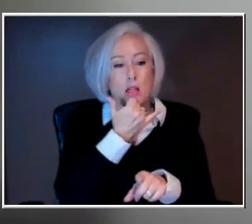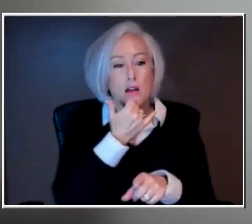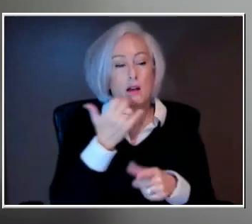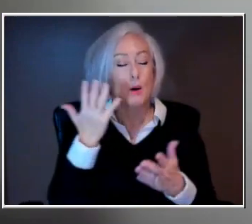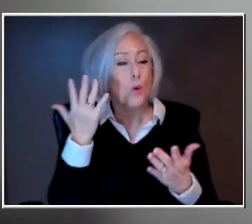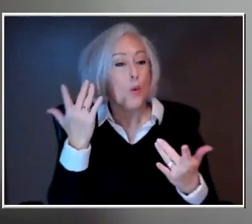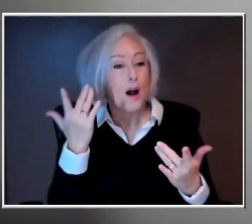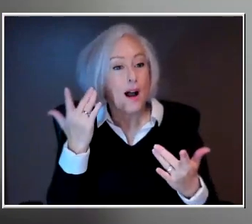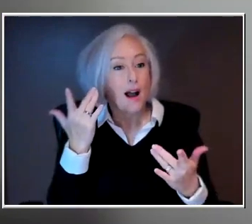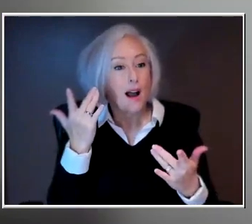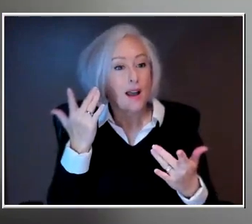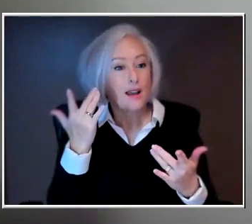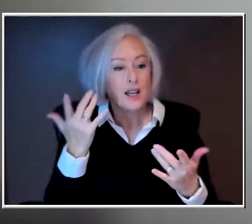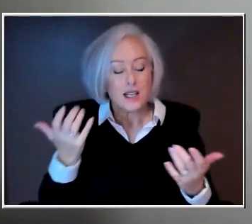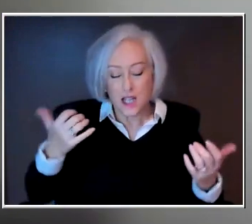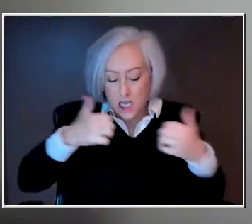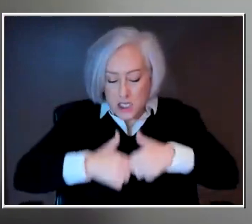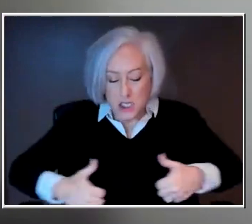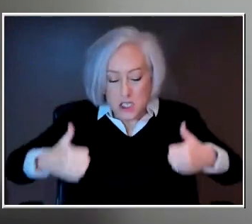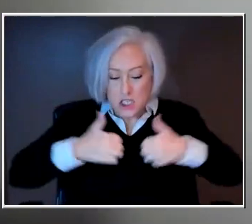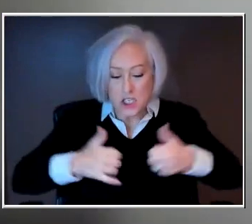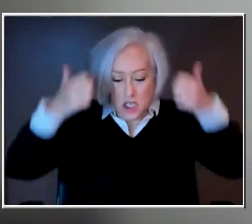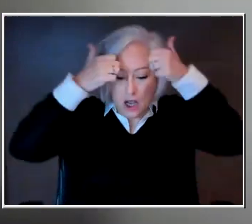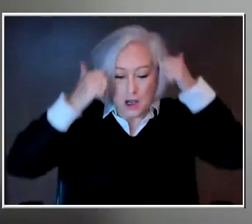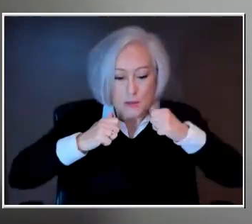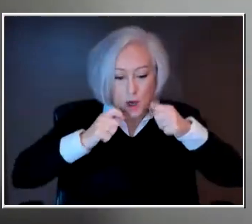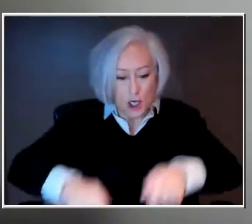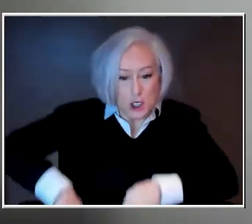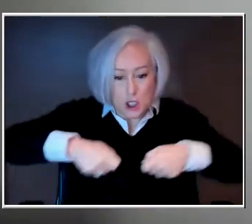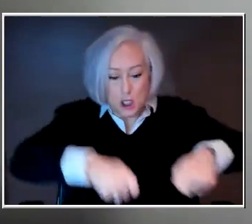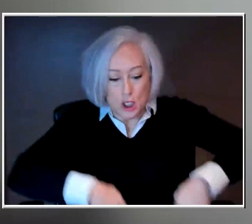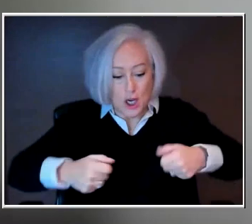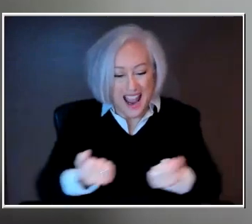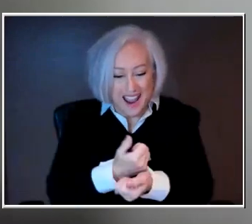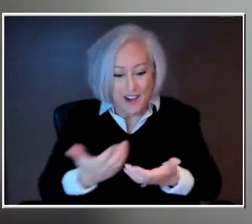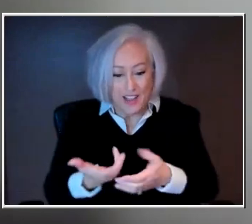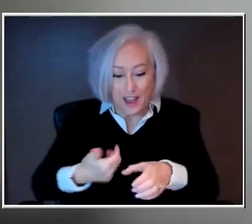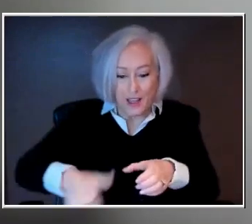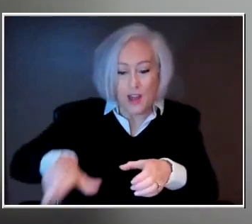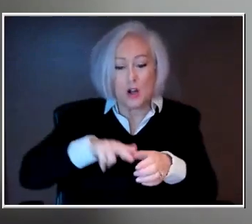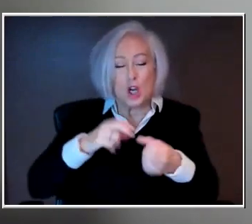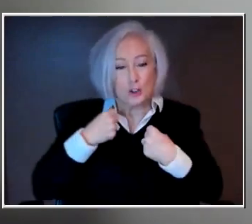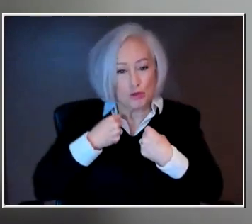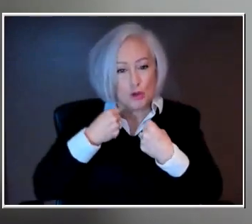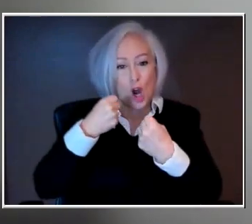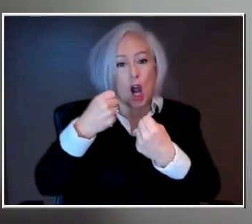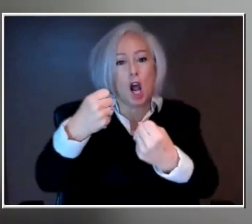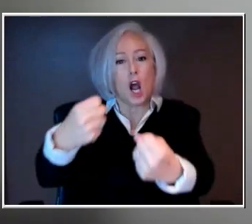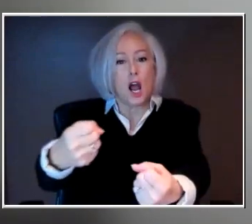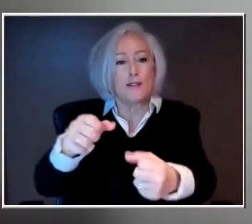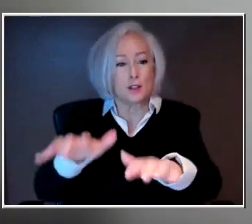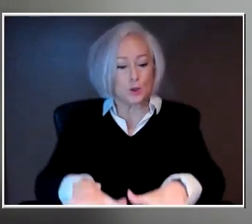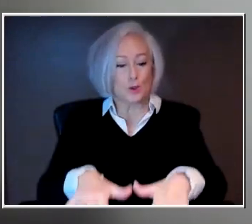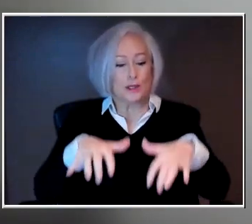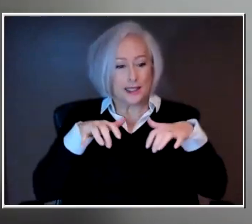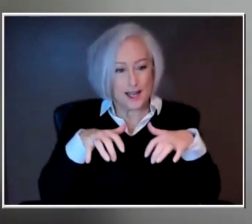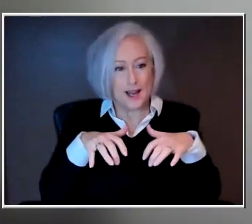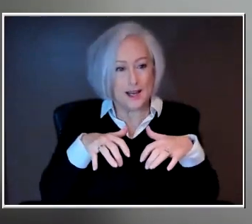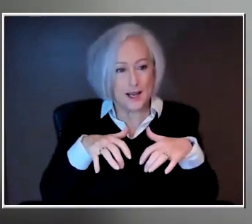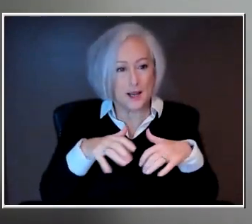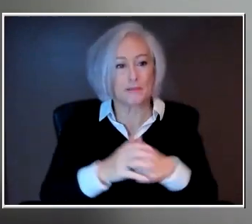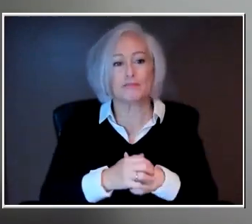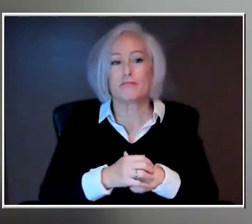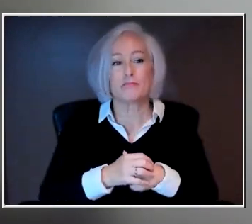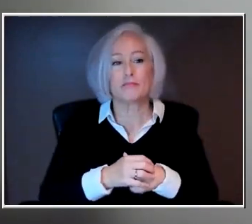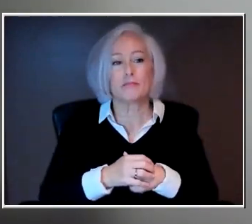and they drive to the stadium in all their clothes. They drive to the stadium in their triple layers. Their